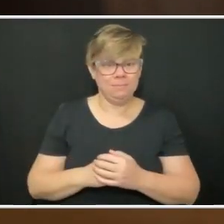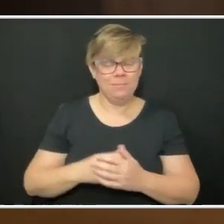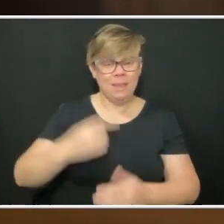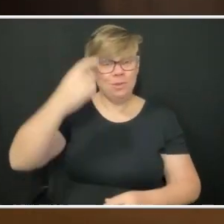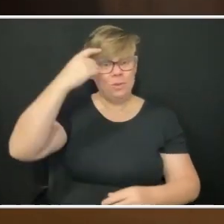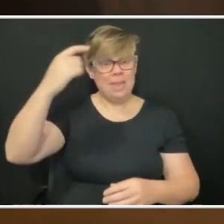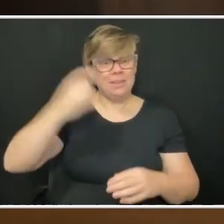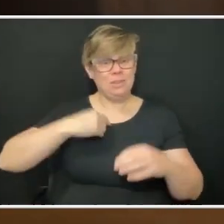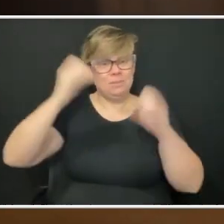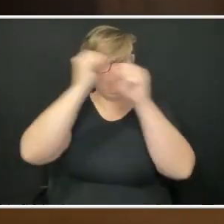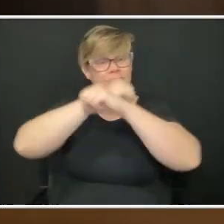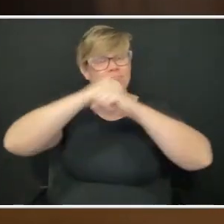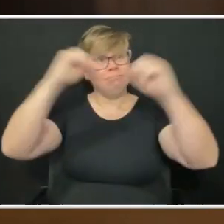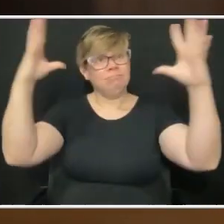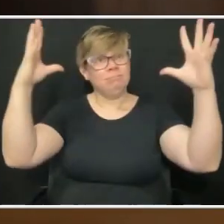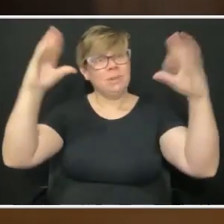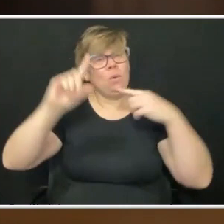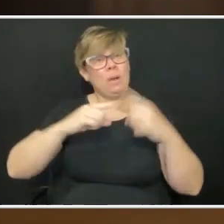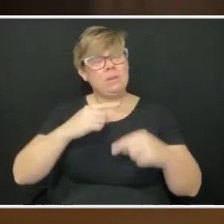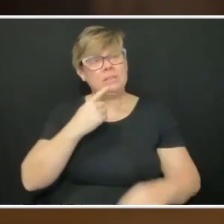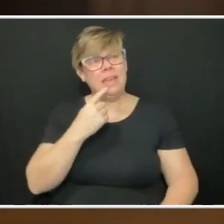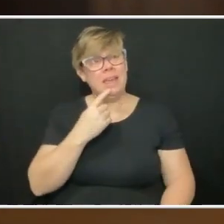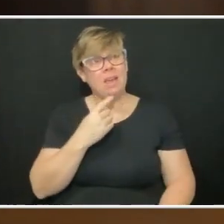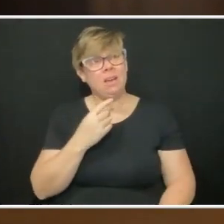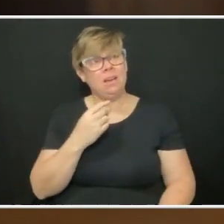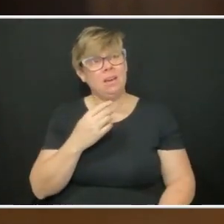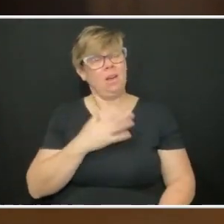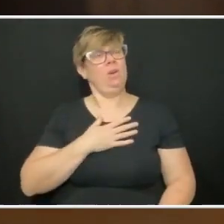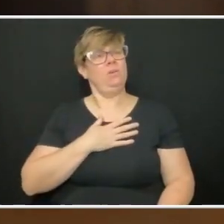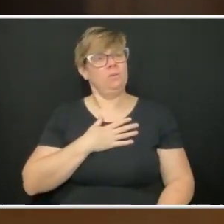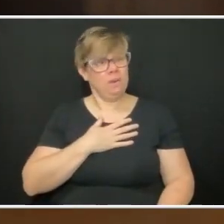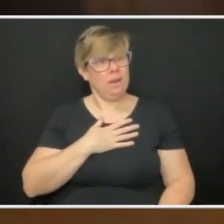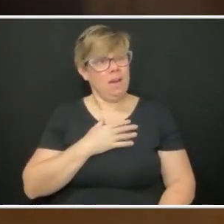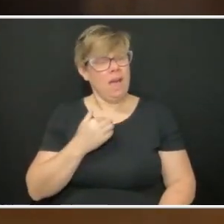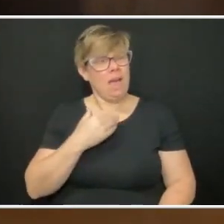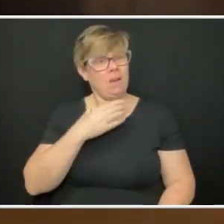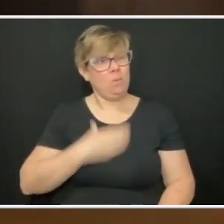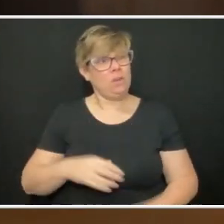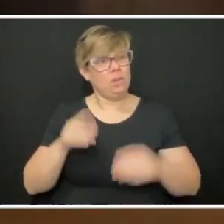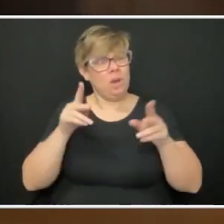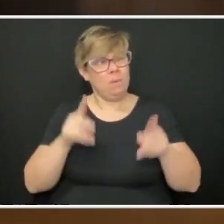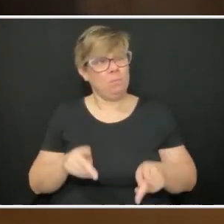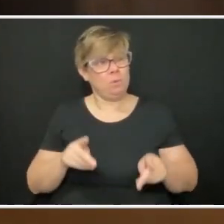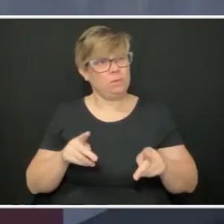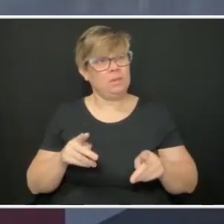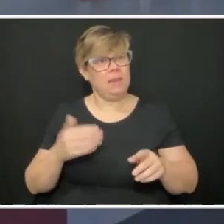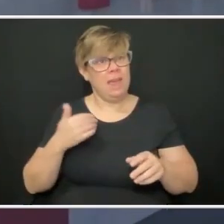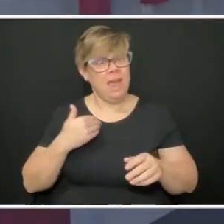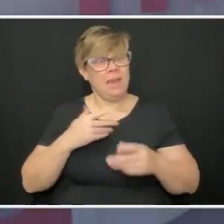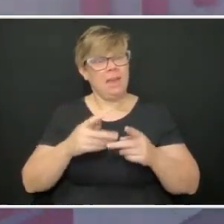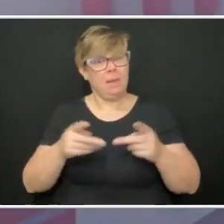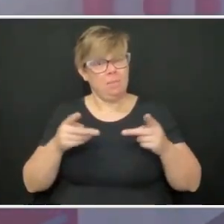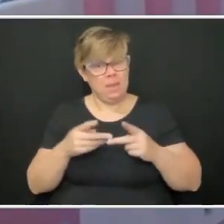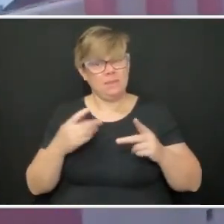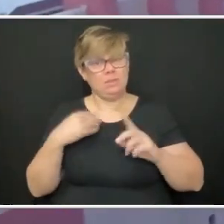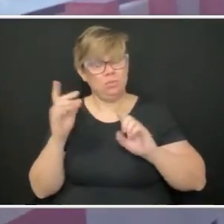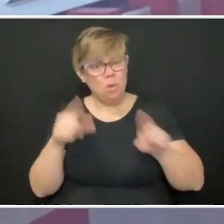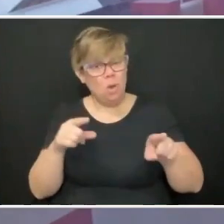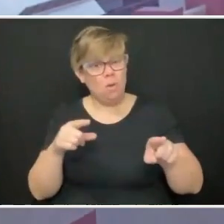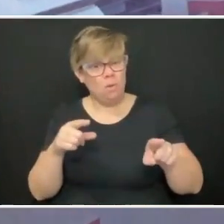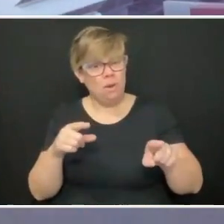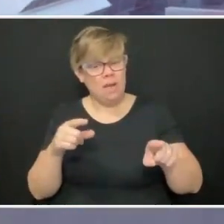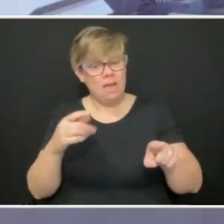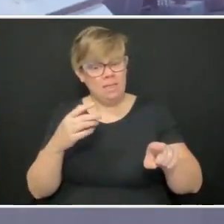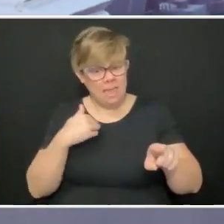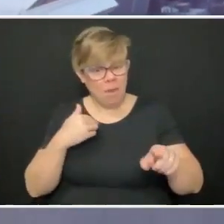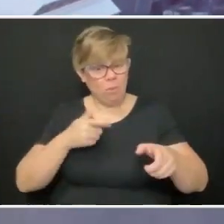when you say, oh my gosh, I wish that somebody would I wish there was a place that I could go that they would handle